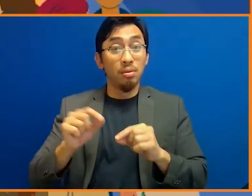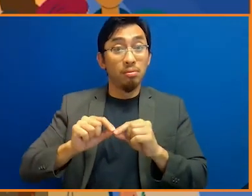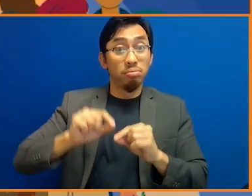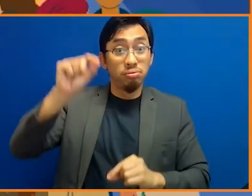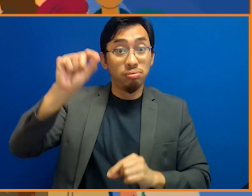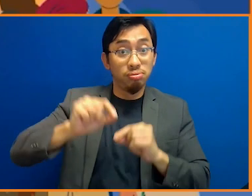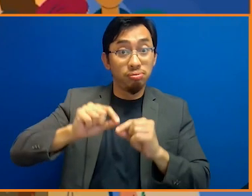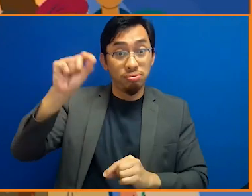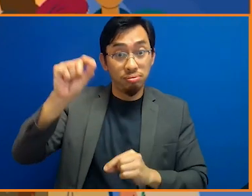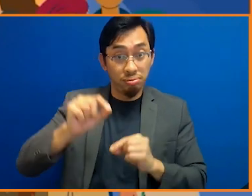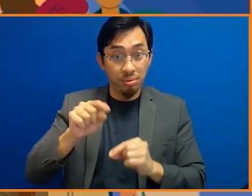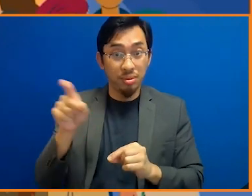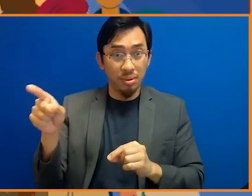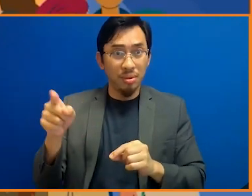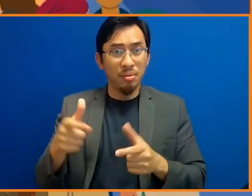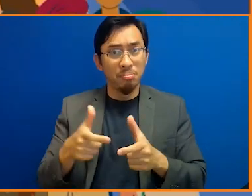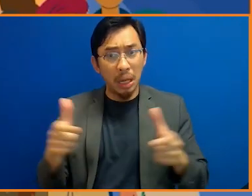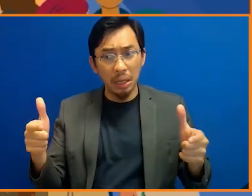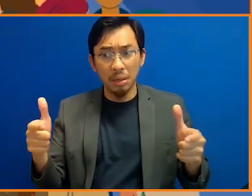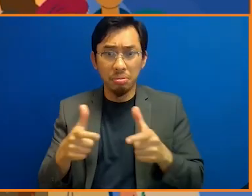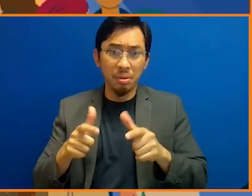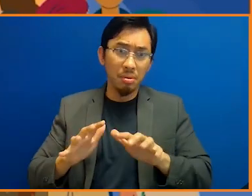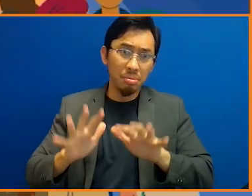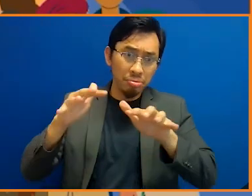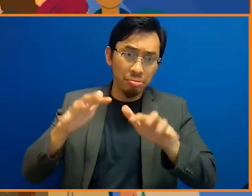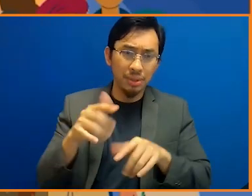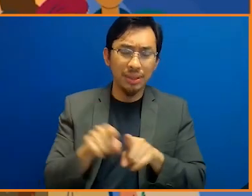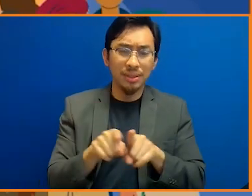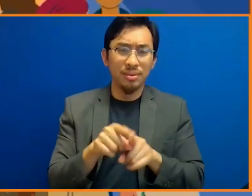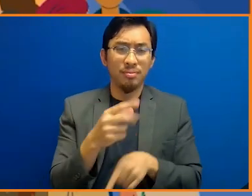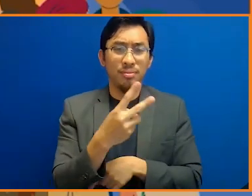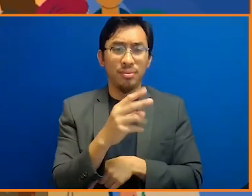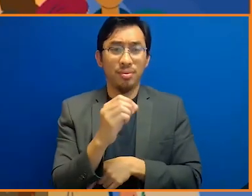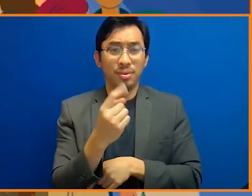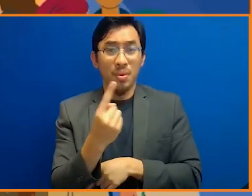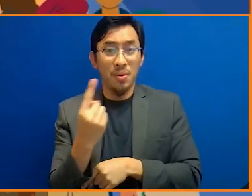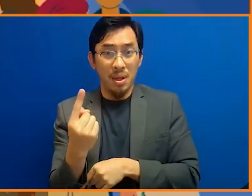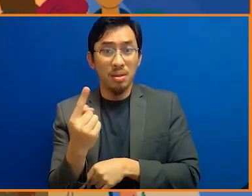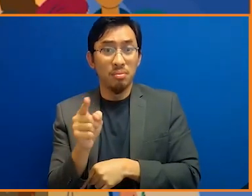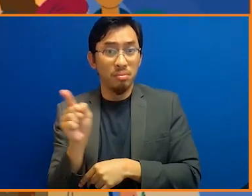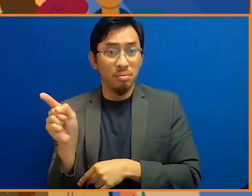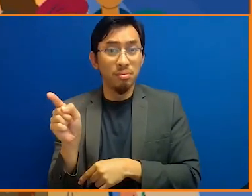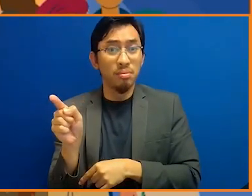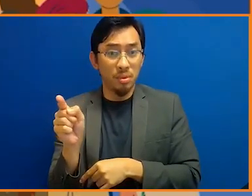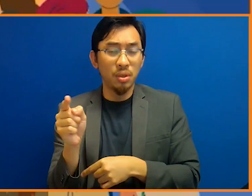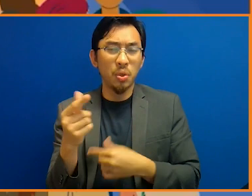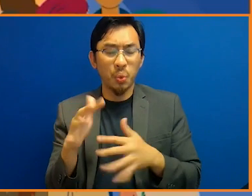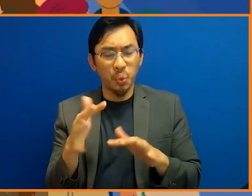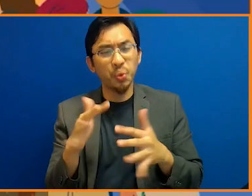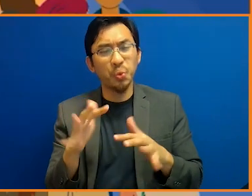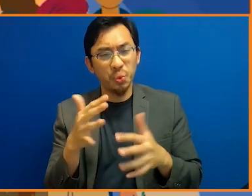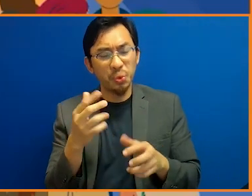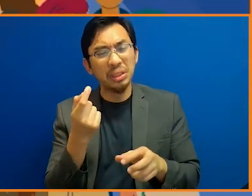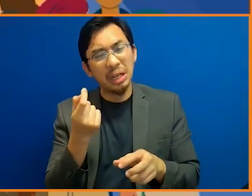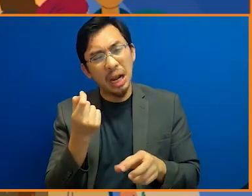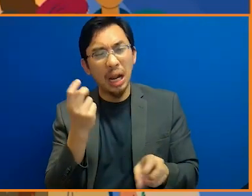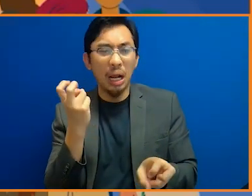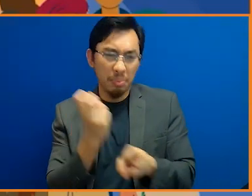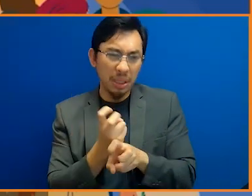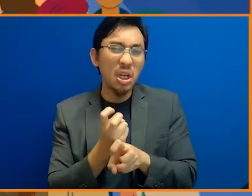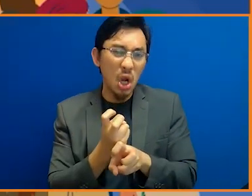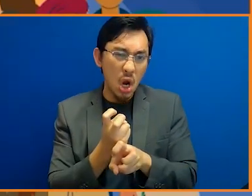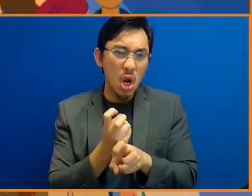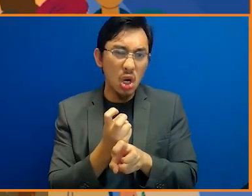But we've learned that for such large tsunami like 2011, it's quite difficult